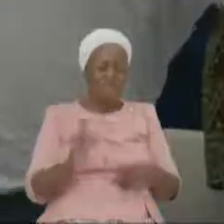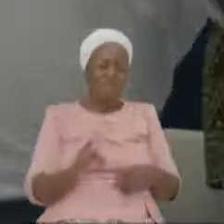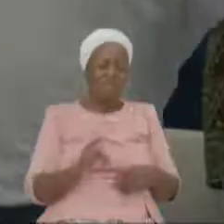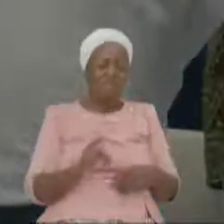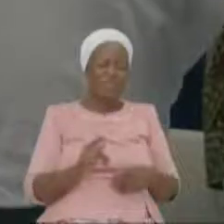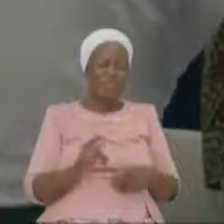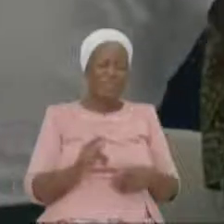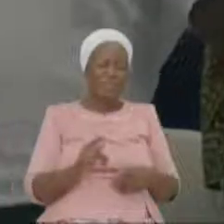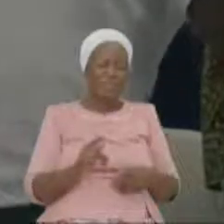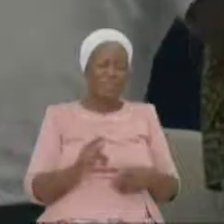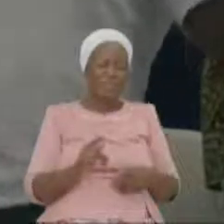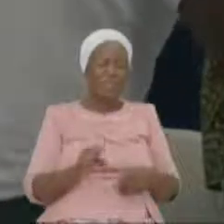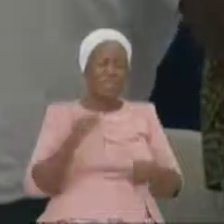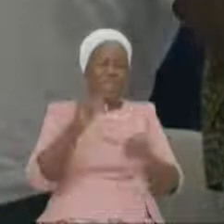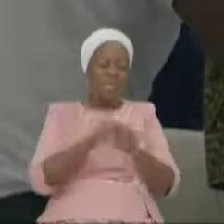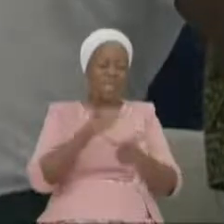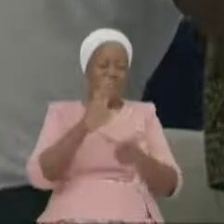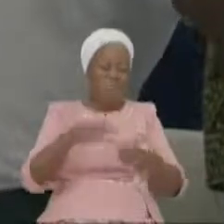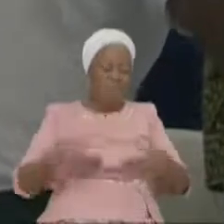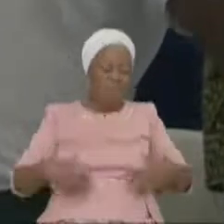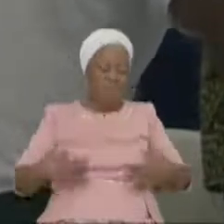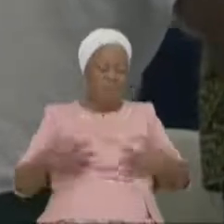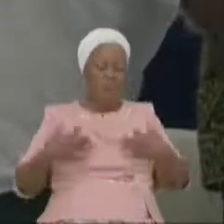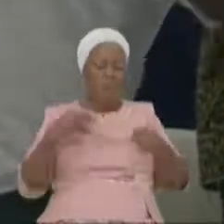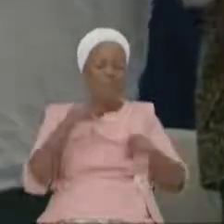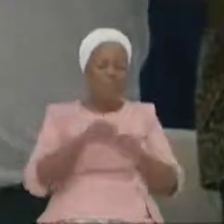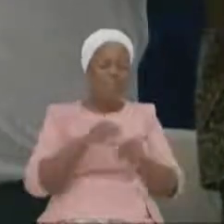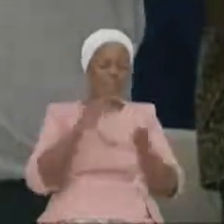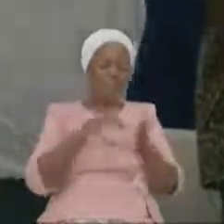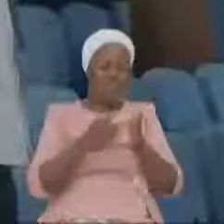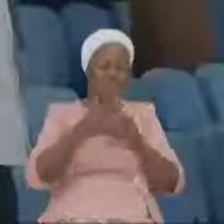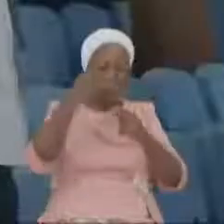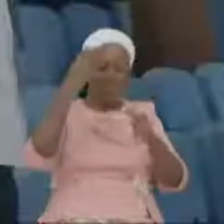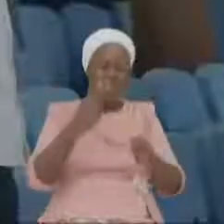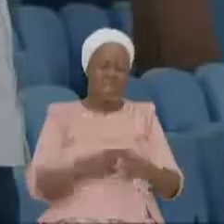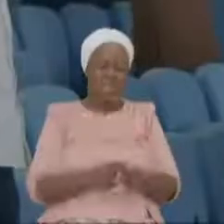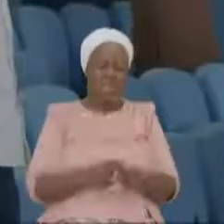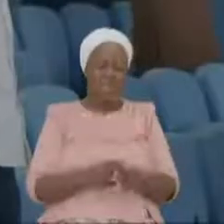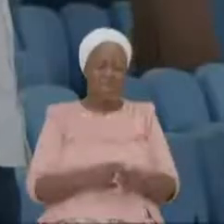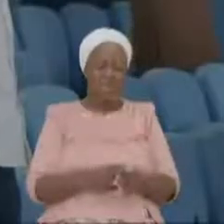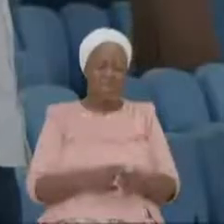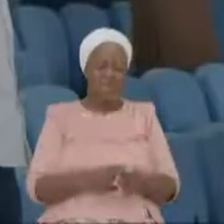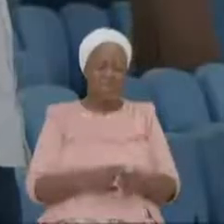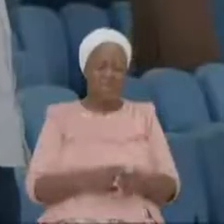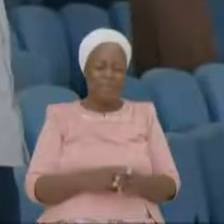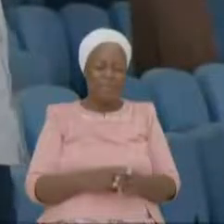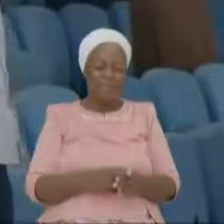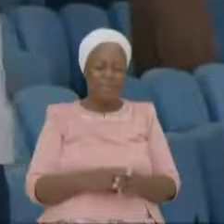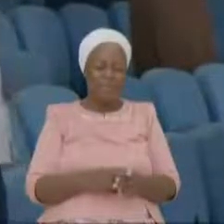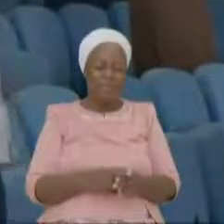victorious in your life, in Jesus' name.